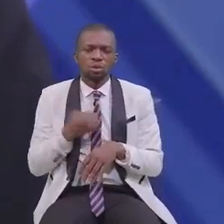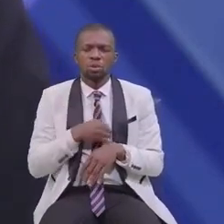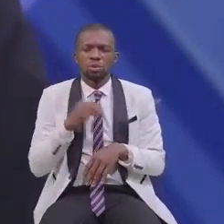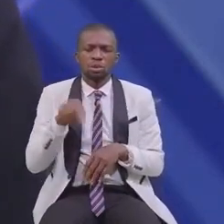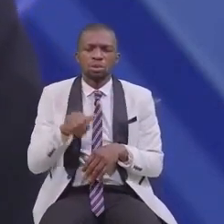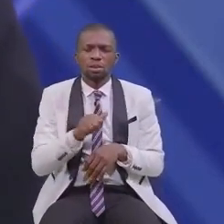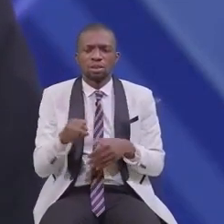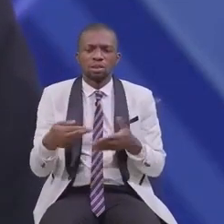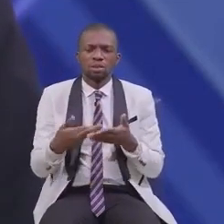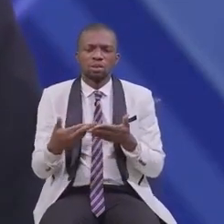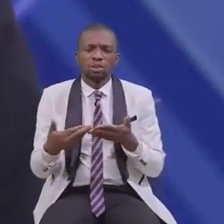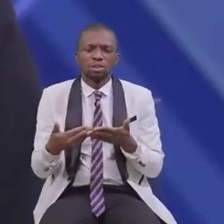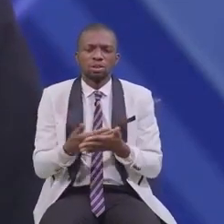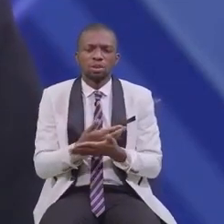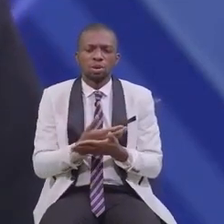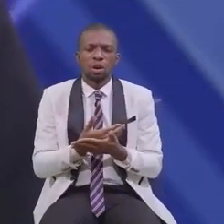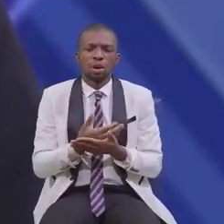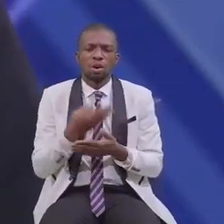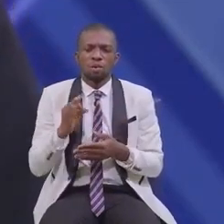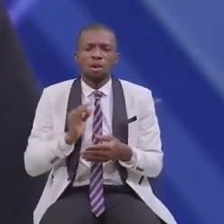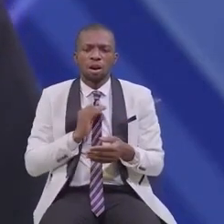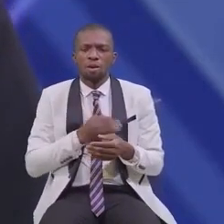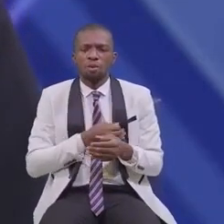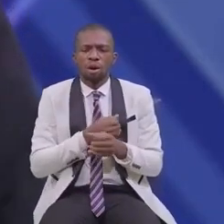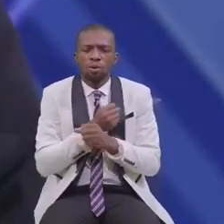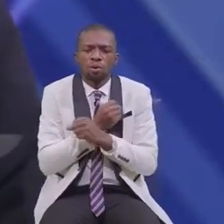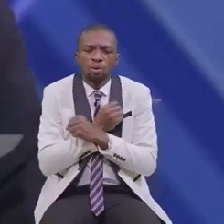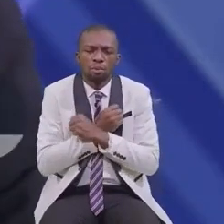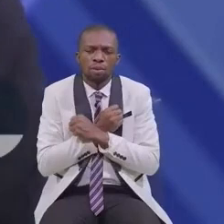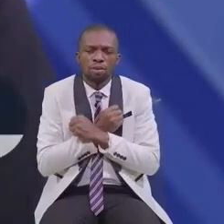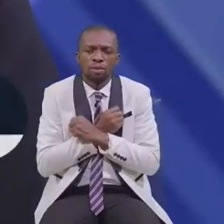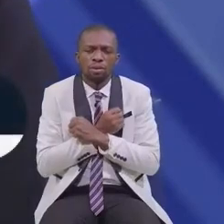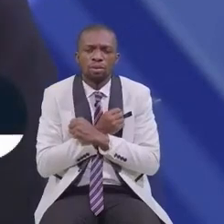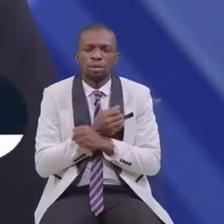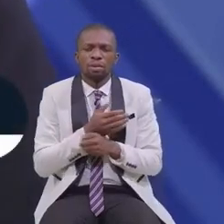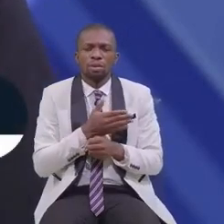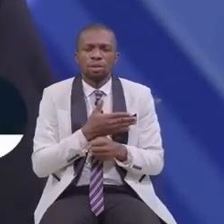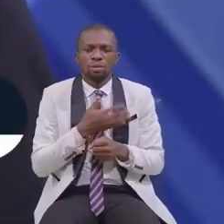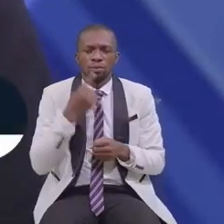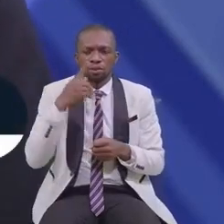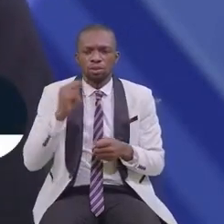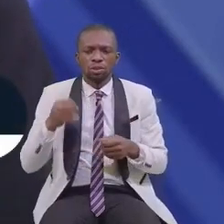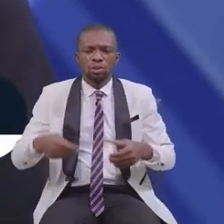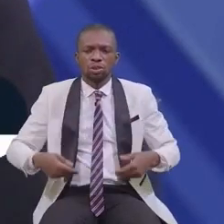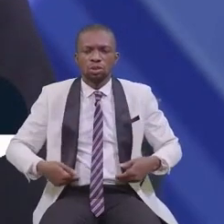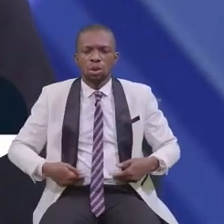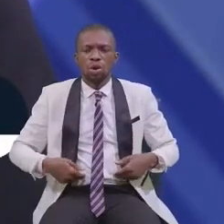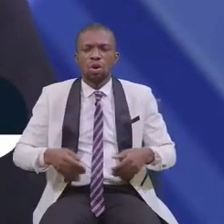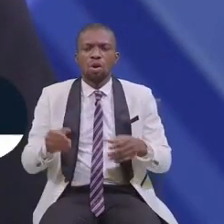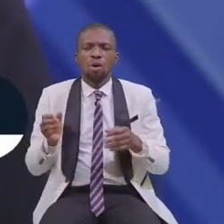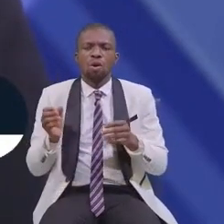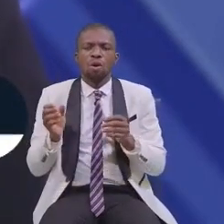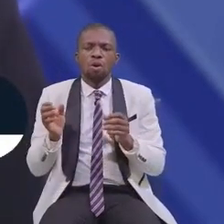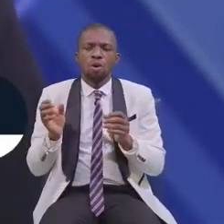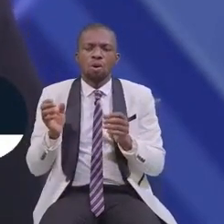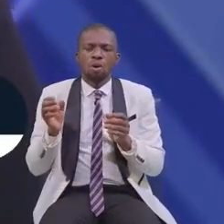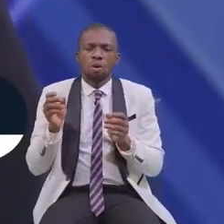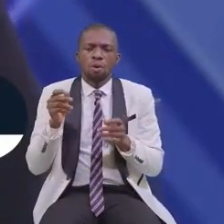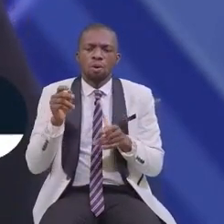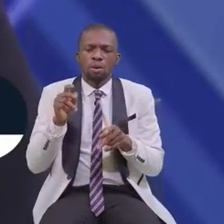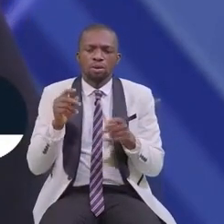renewal of our compassion, and for the young converts that the Lord is adding to us in the